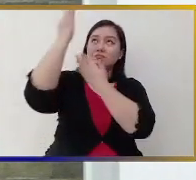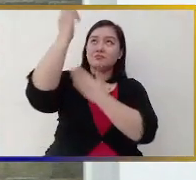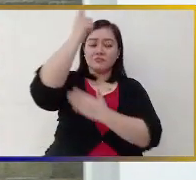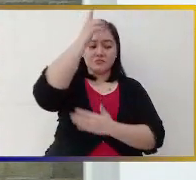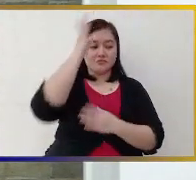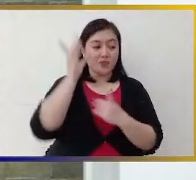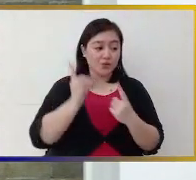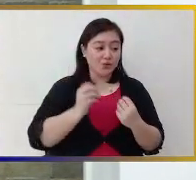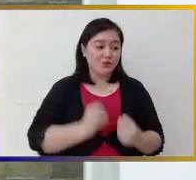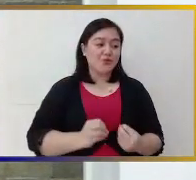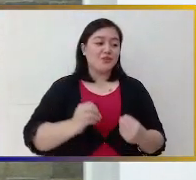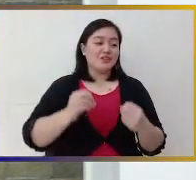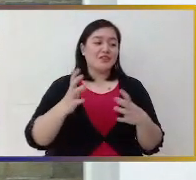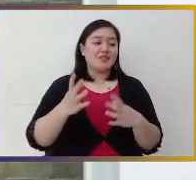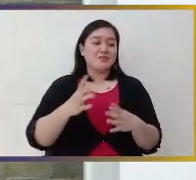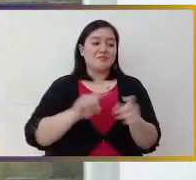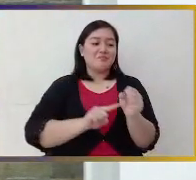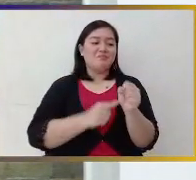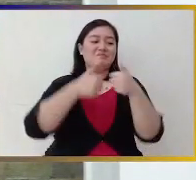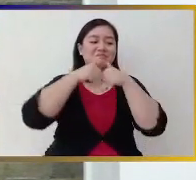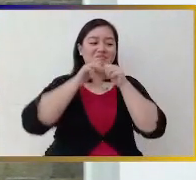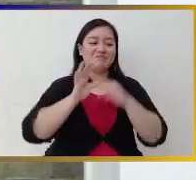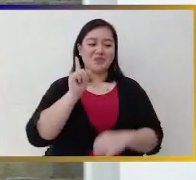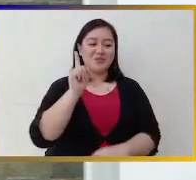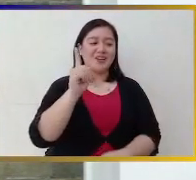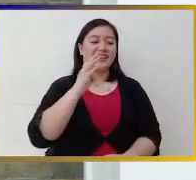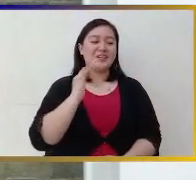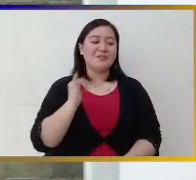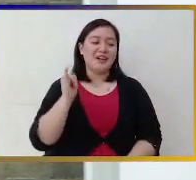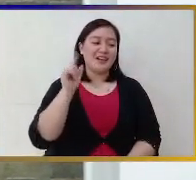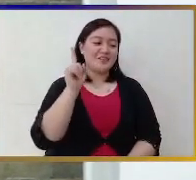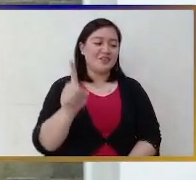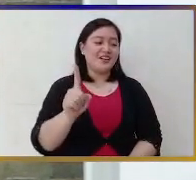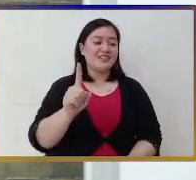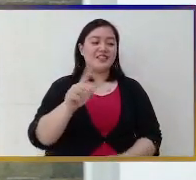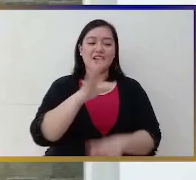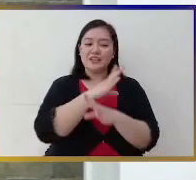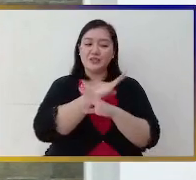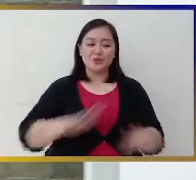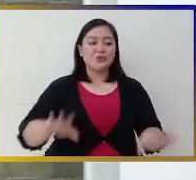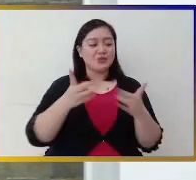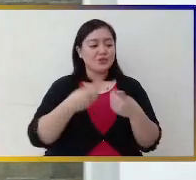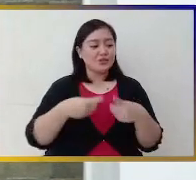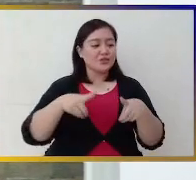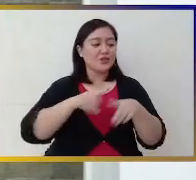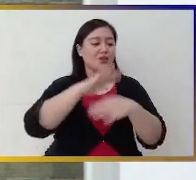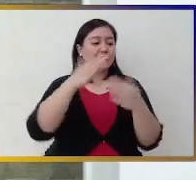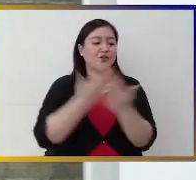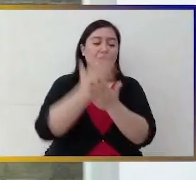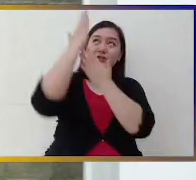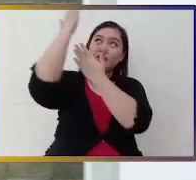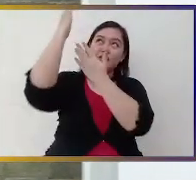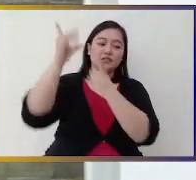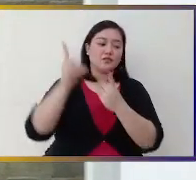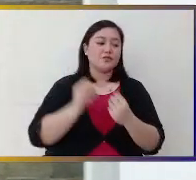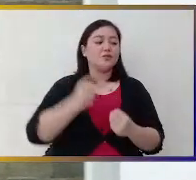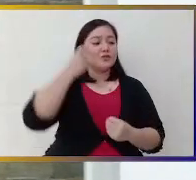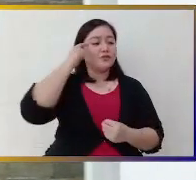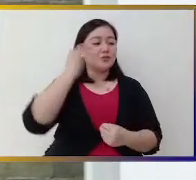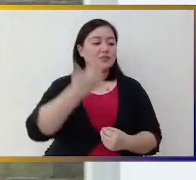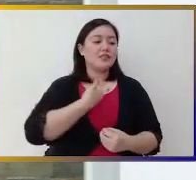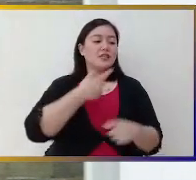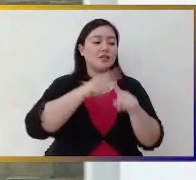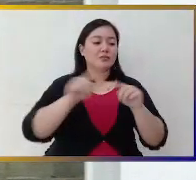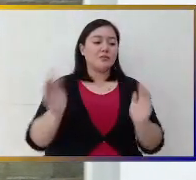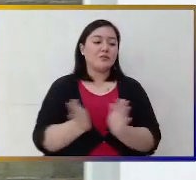what he's done. I start counting my blessings one by one. I do not deserve all that he's done